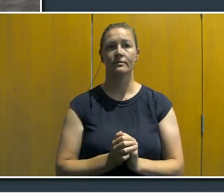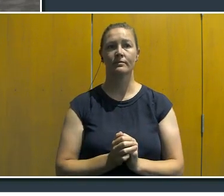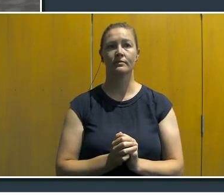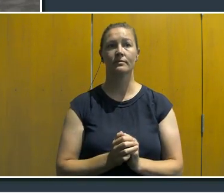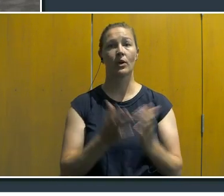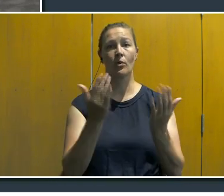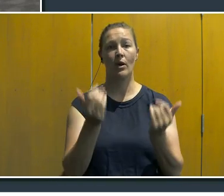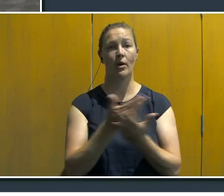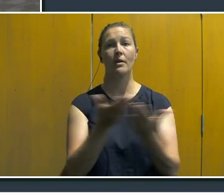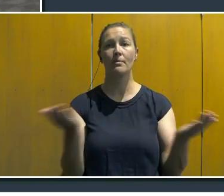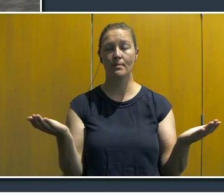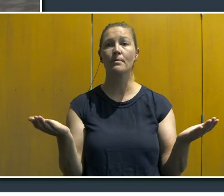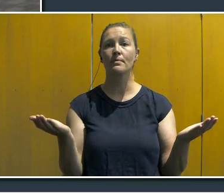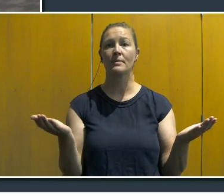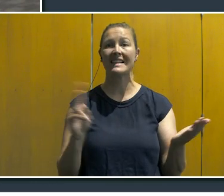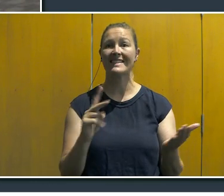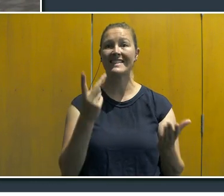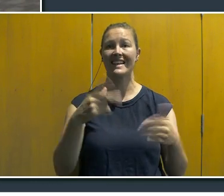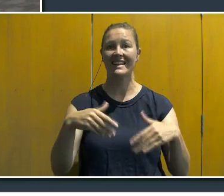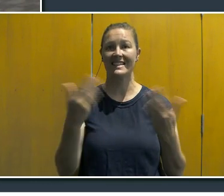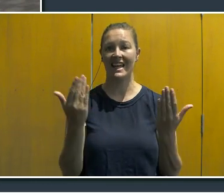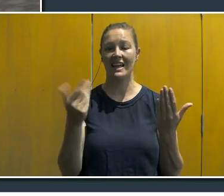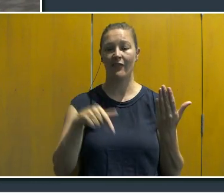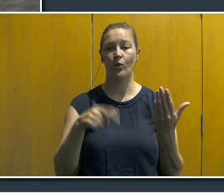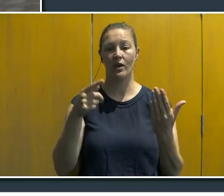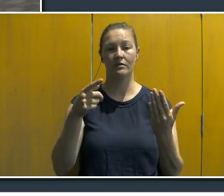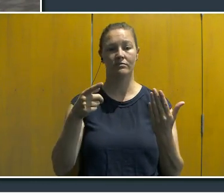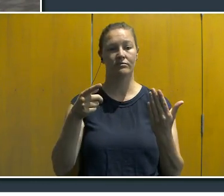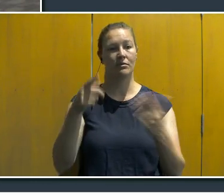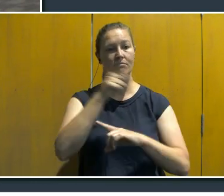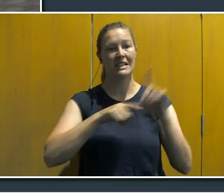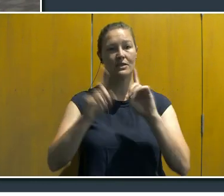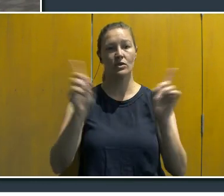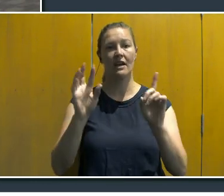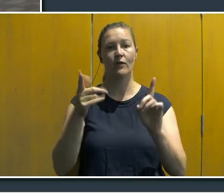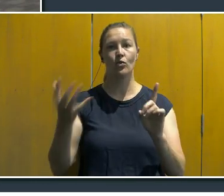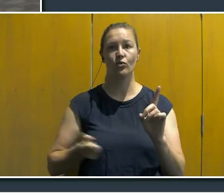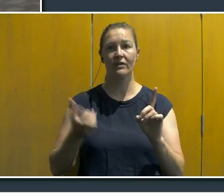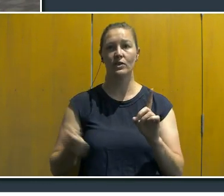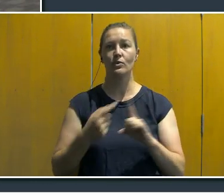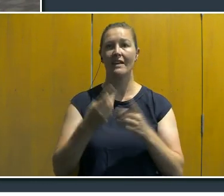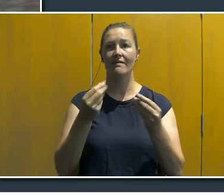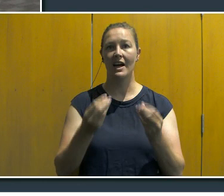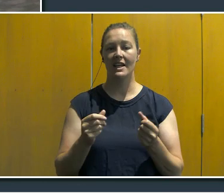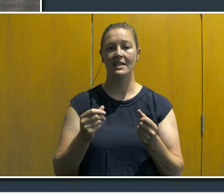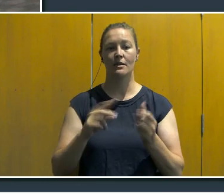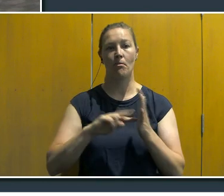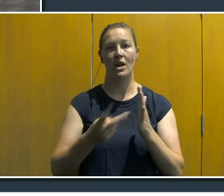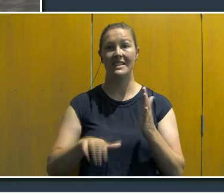So welcome back everybody for our second day of hearings for the Revenue and Finance Policy